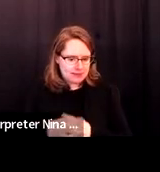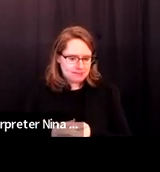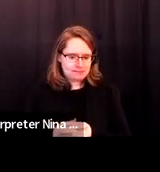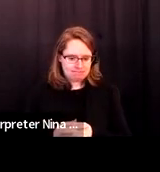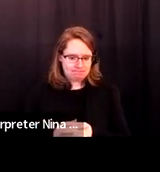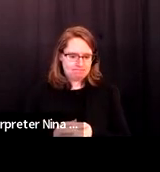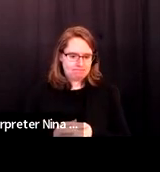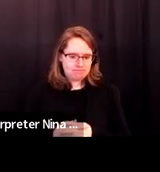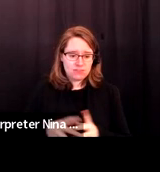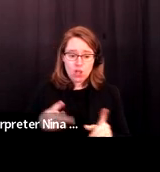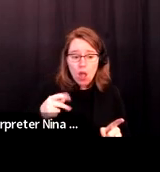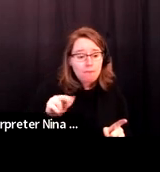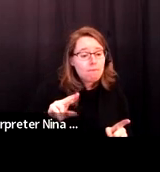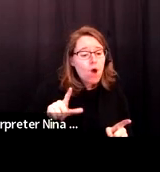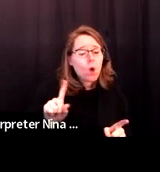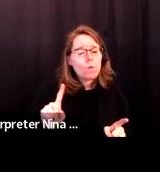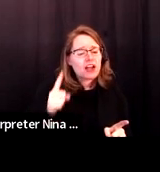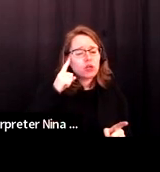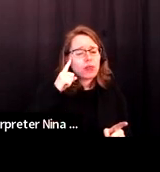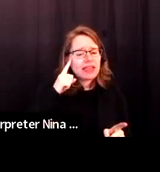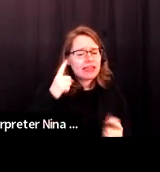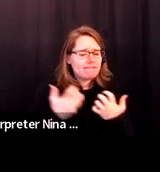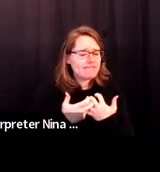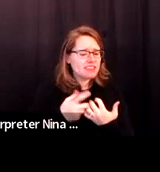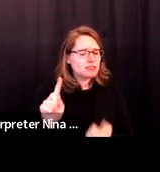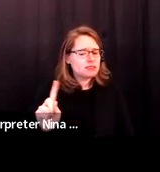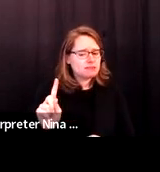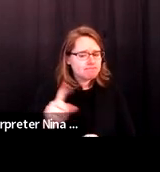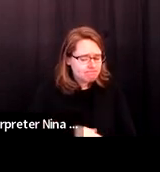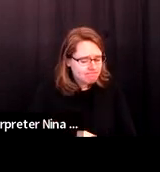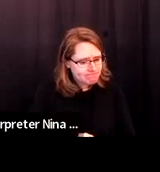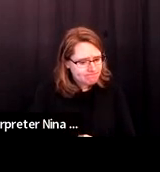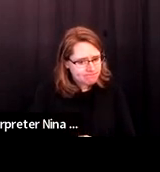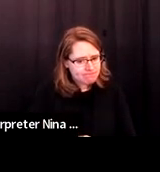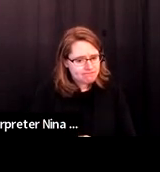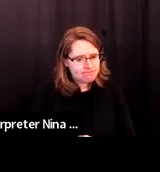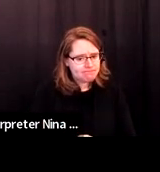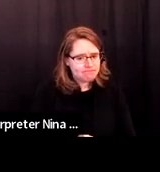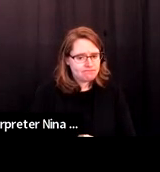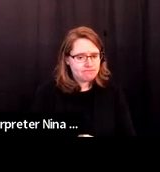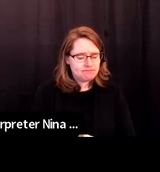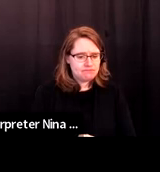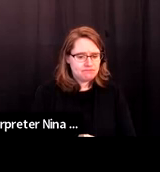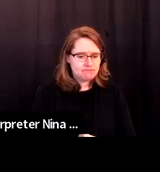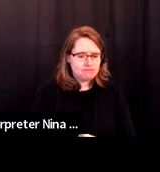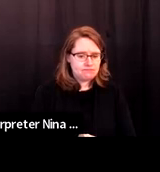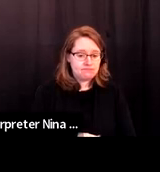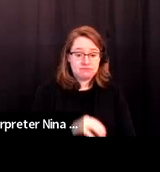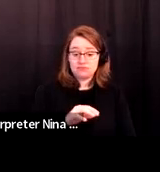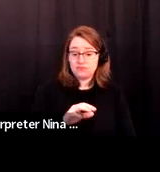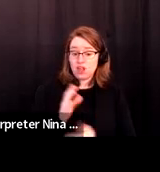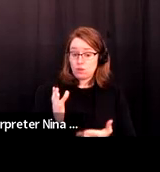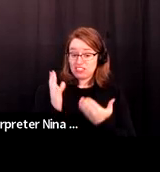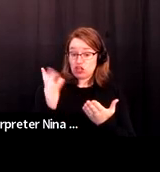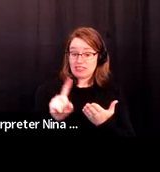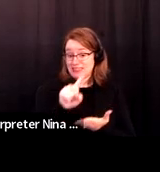Paul, where do you think that this idea fits? Would you put them, as looks like Marcus suggested, up here in this